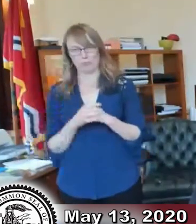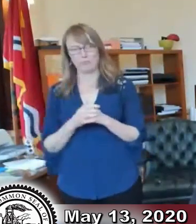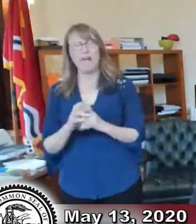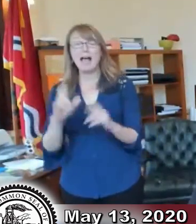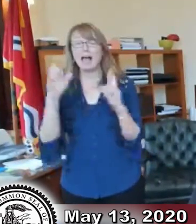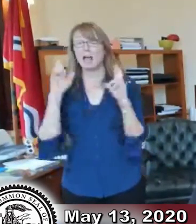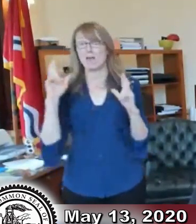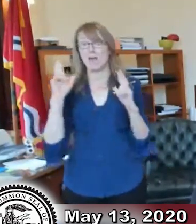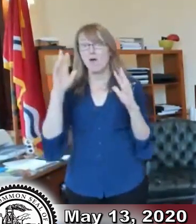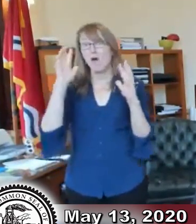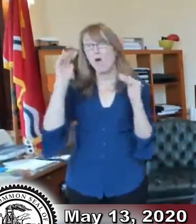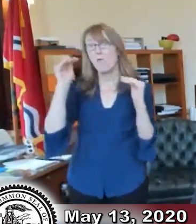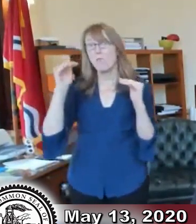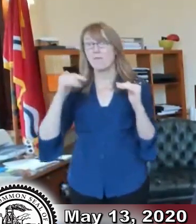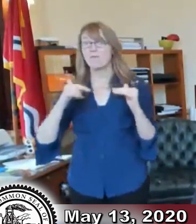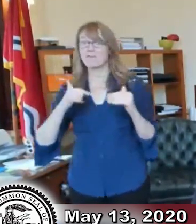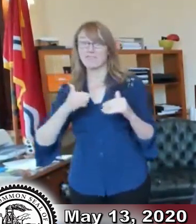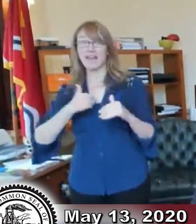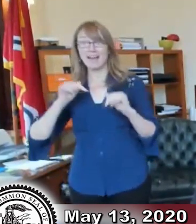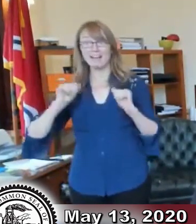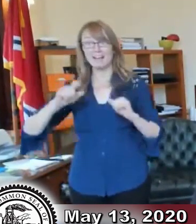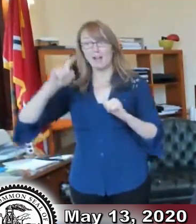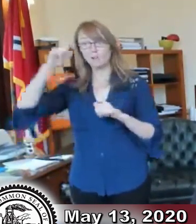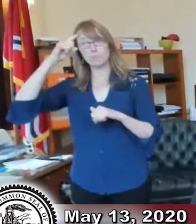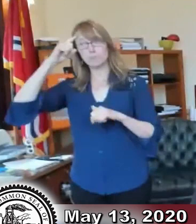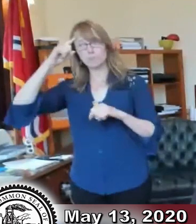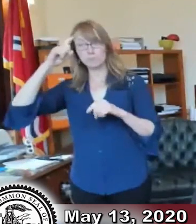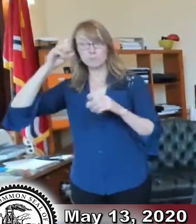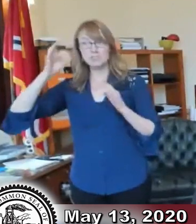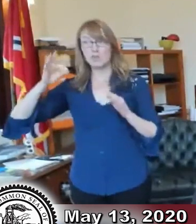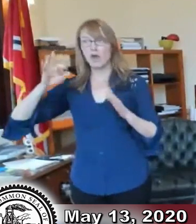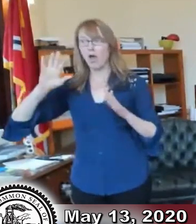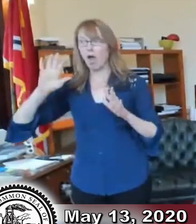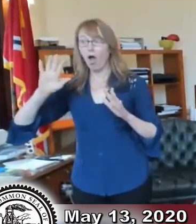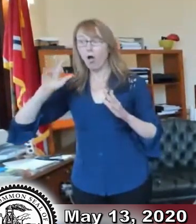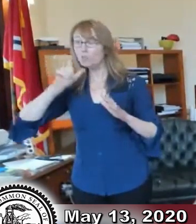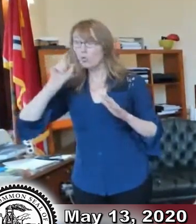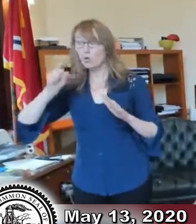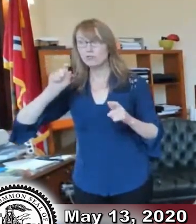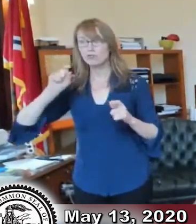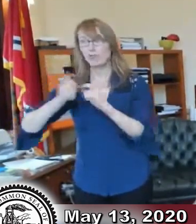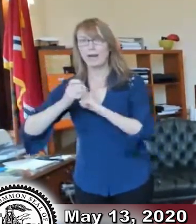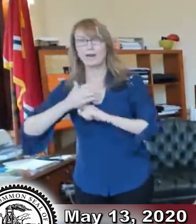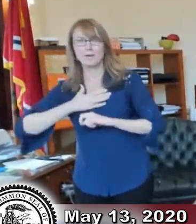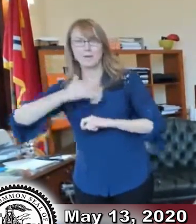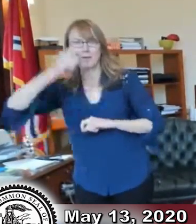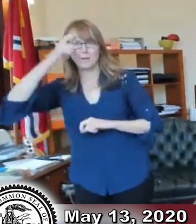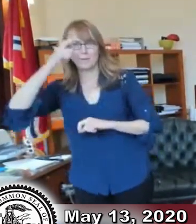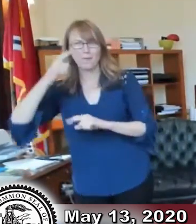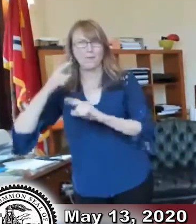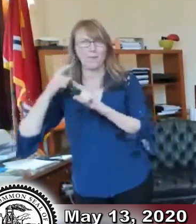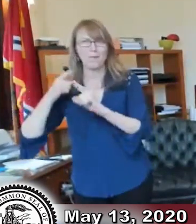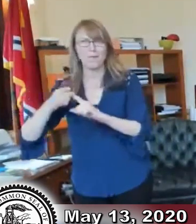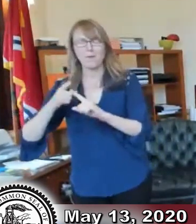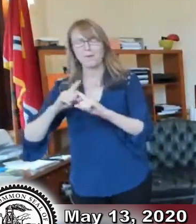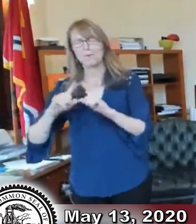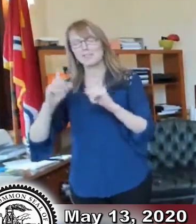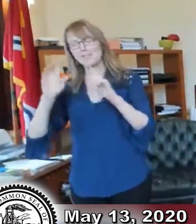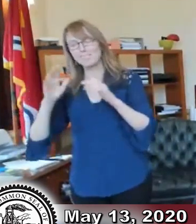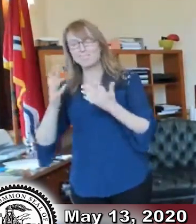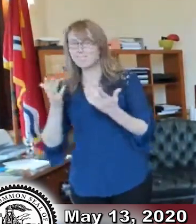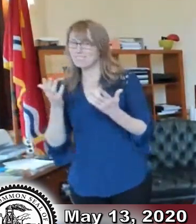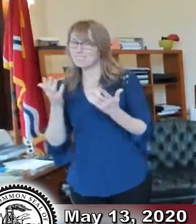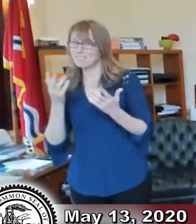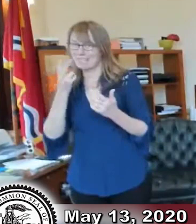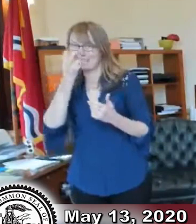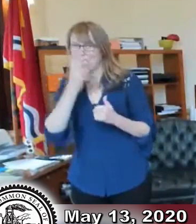that, but right now that looks unlikely. There's still a lot of COVID out in the community.